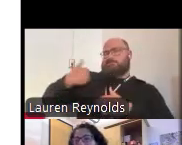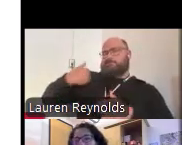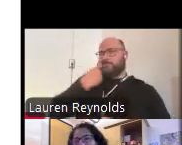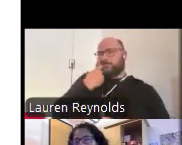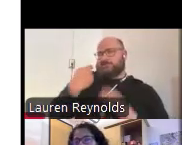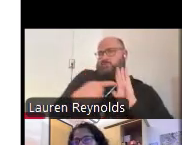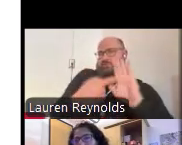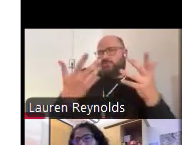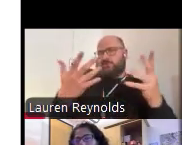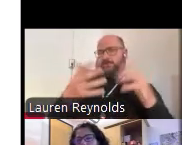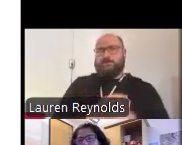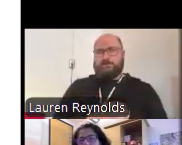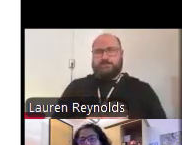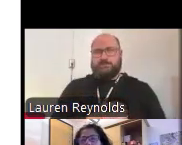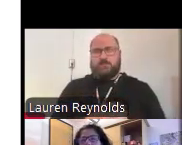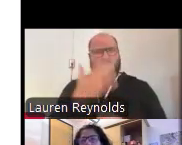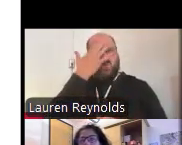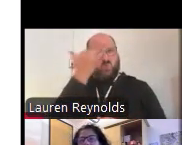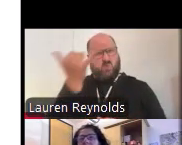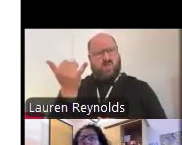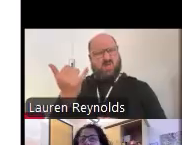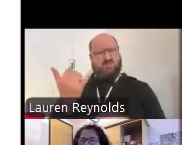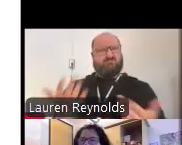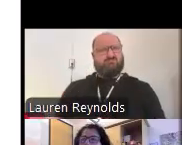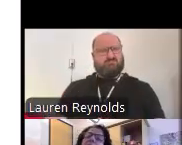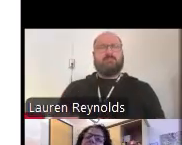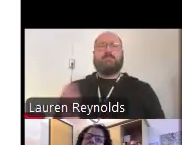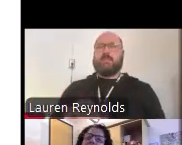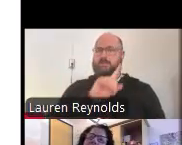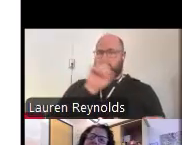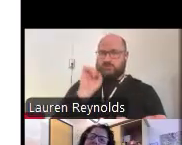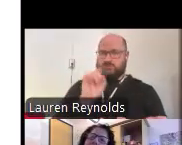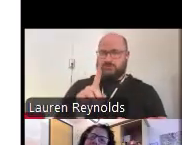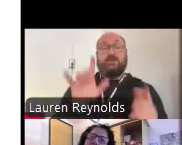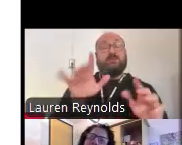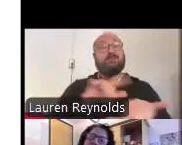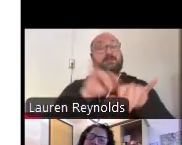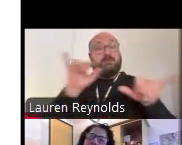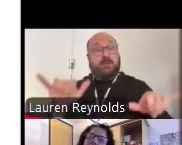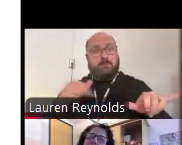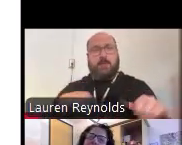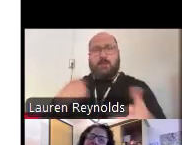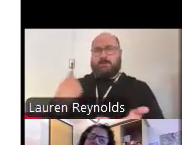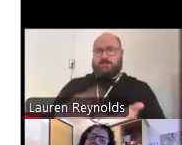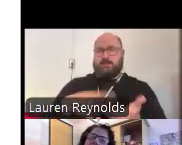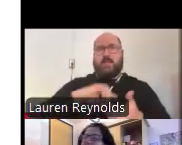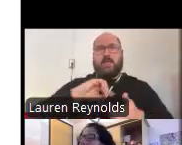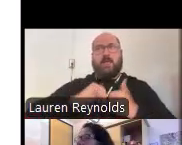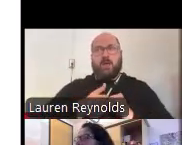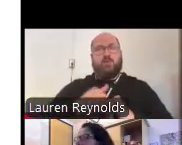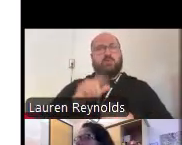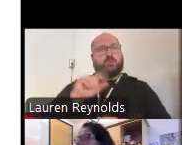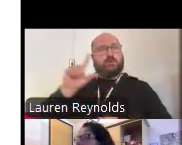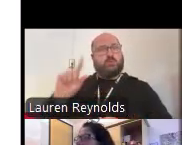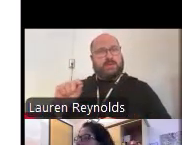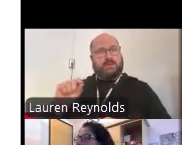why might this be is a question we've had. And at the same time, I talked about how in 2020, we had this